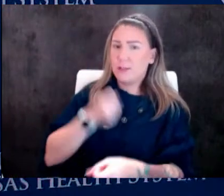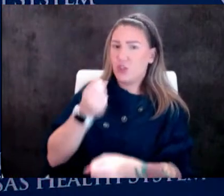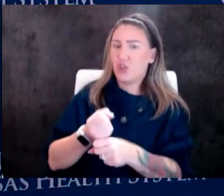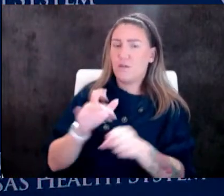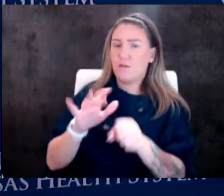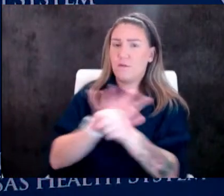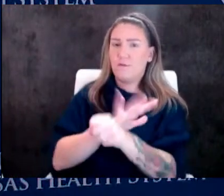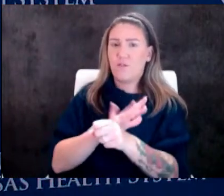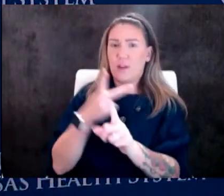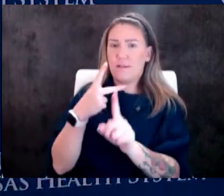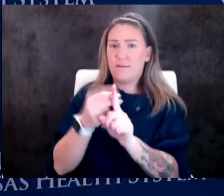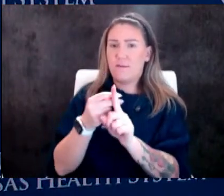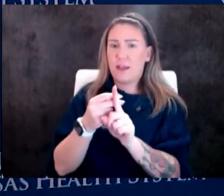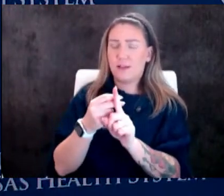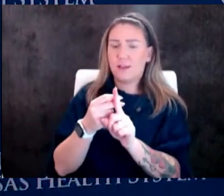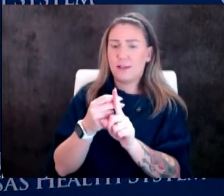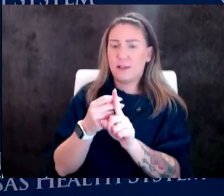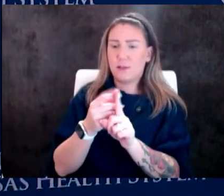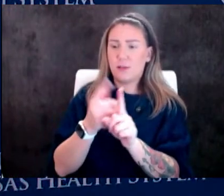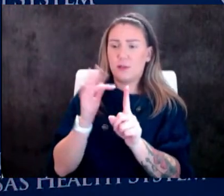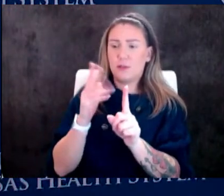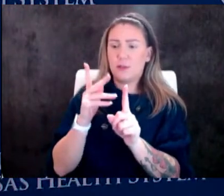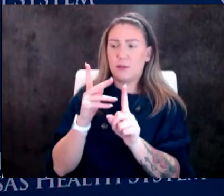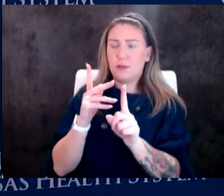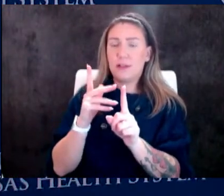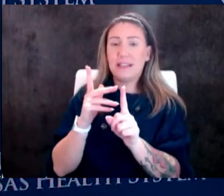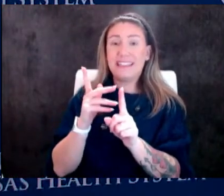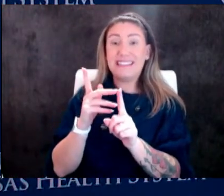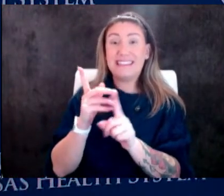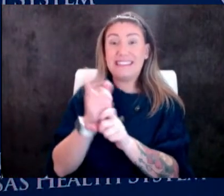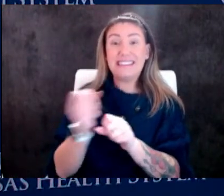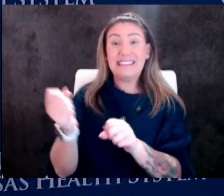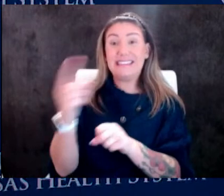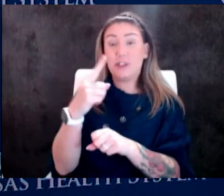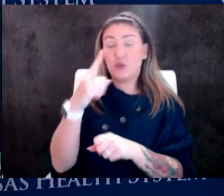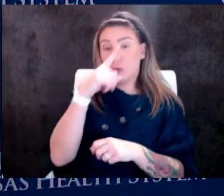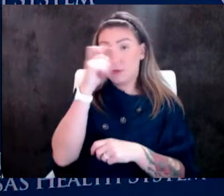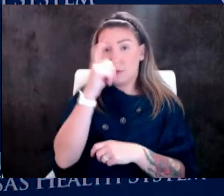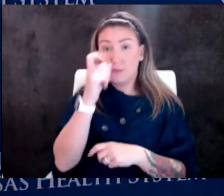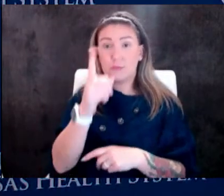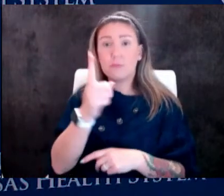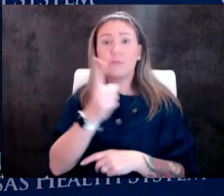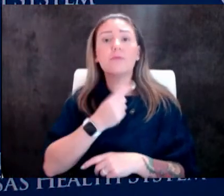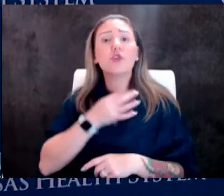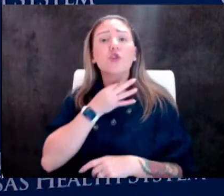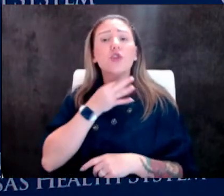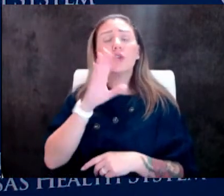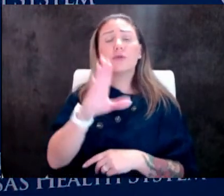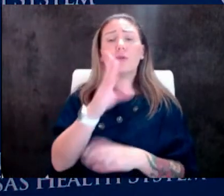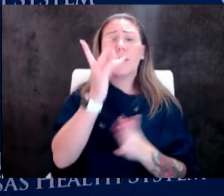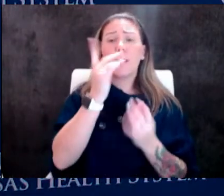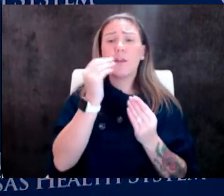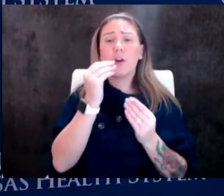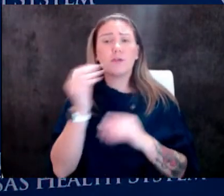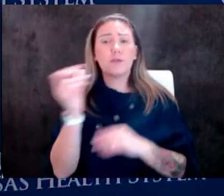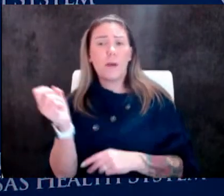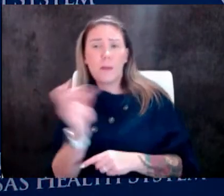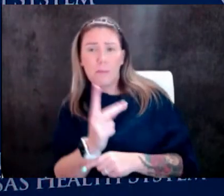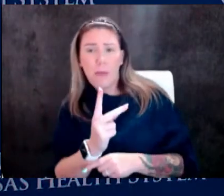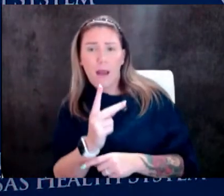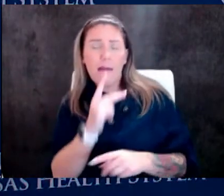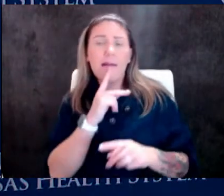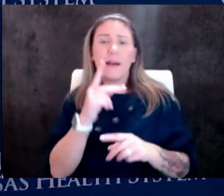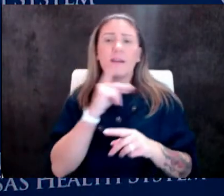vaccinated by next summer. So I'm curious what your thoughts are about them returning in-person learning at a masked optional